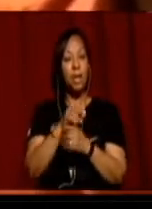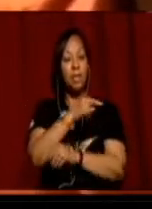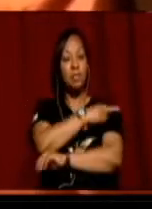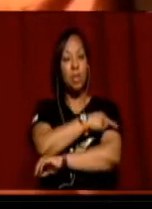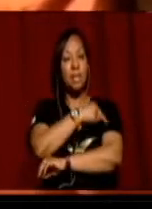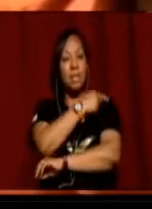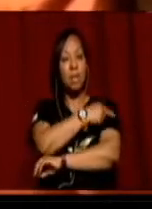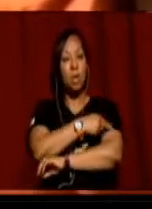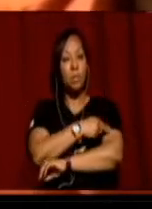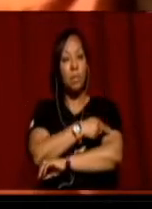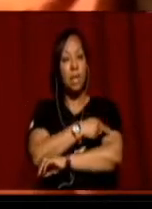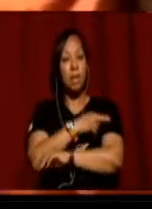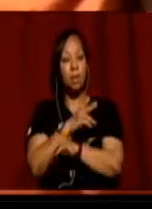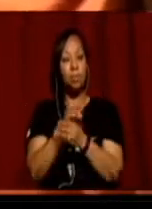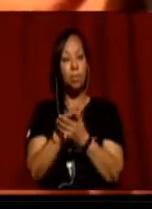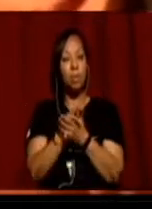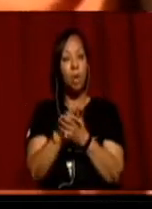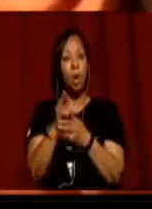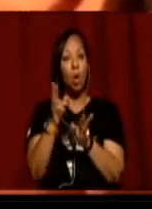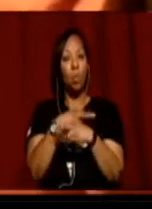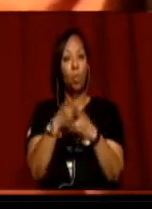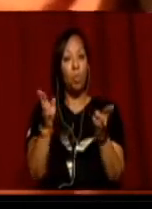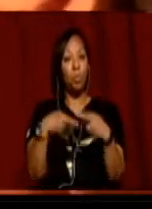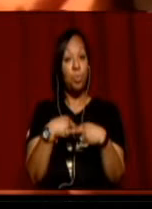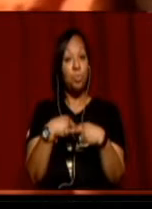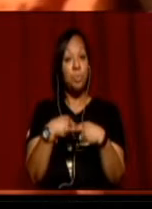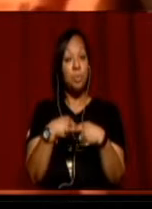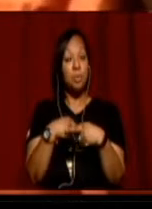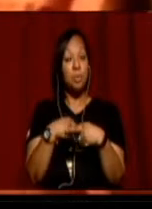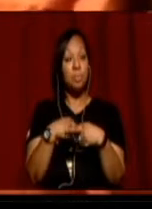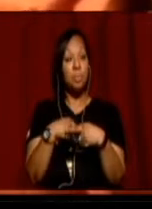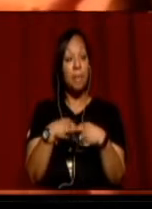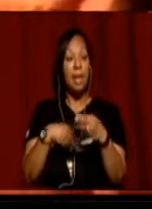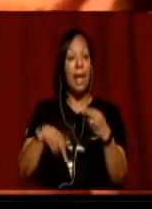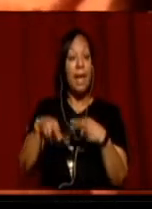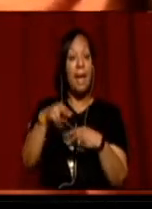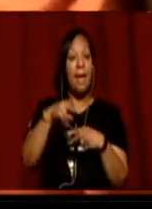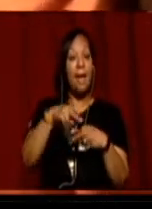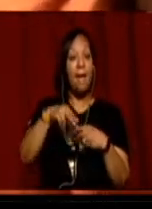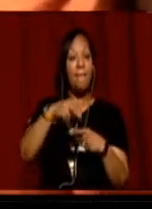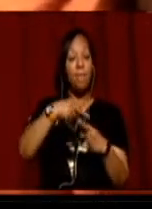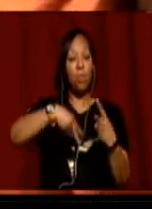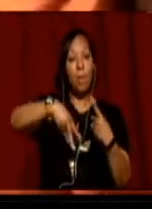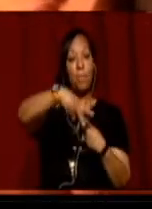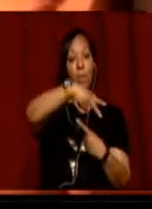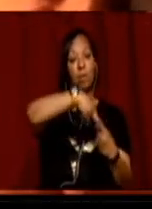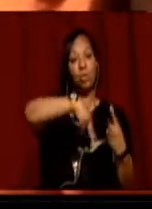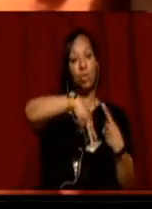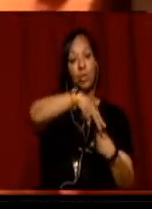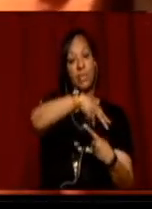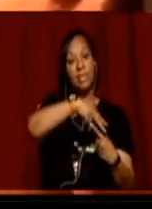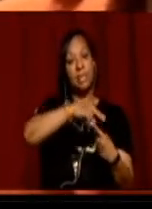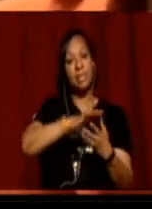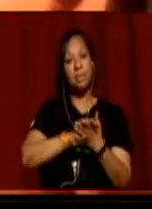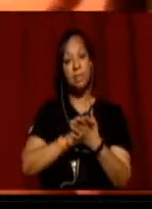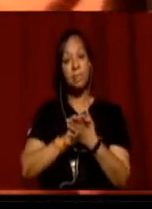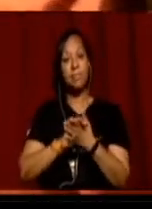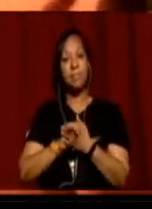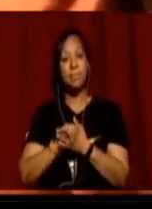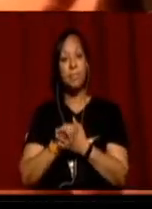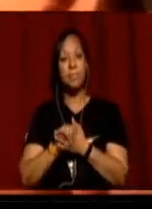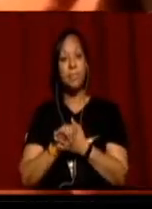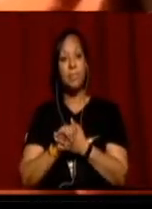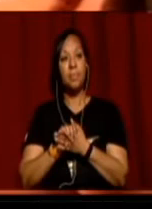hotel rooms for them as well as those wraparound services. So the contact tracing programs are also going to include,